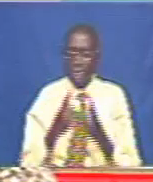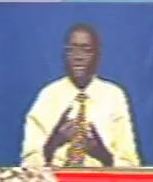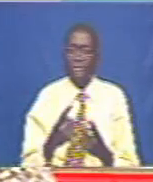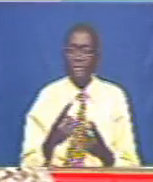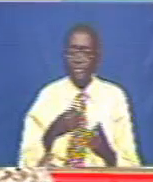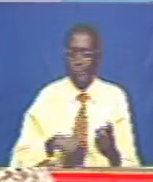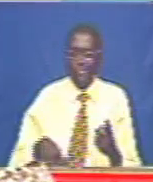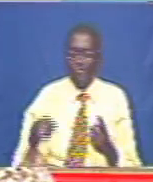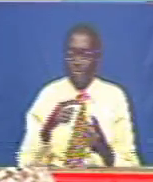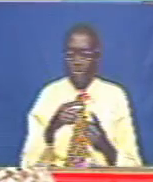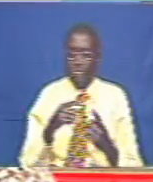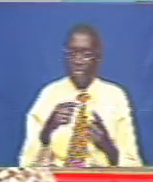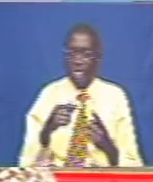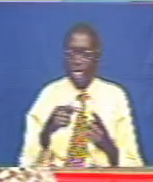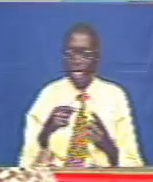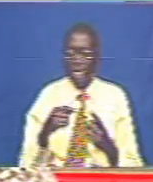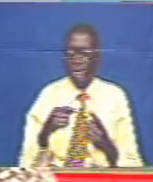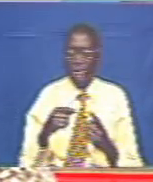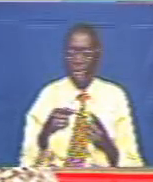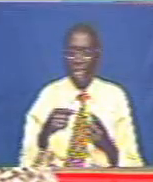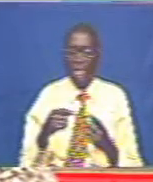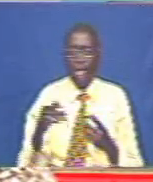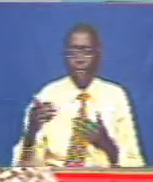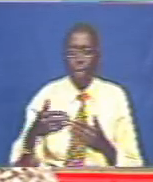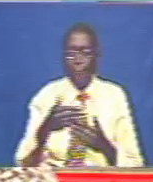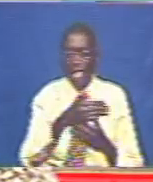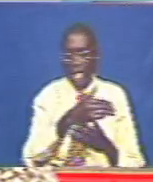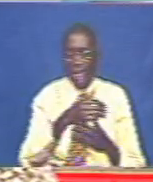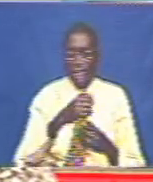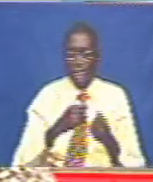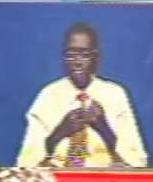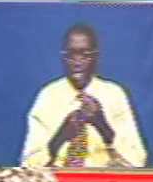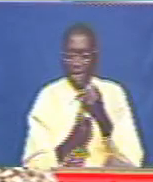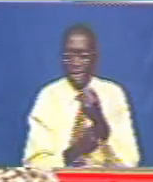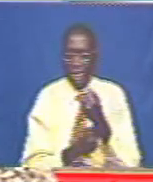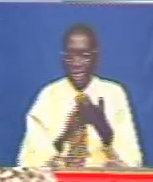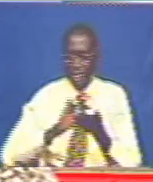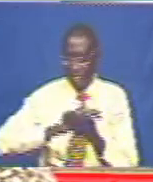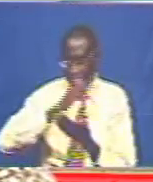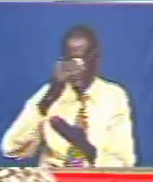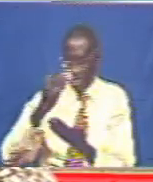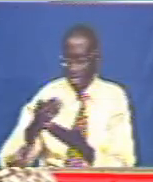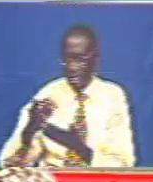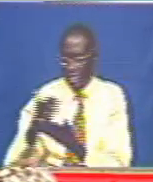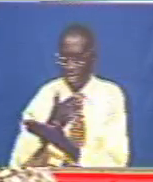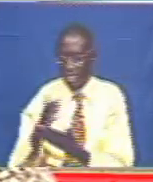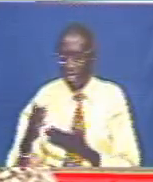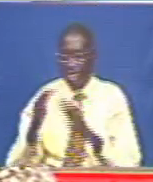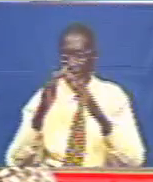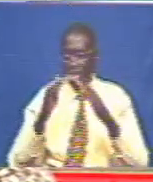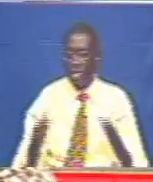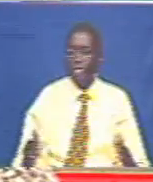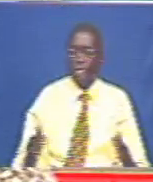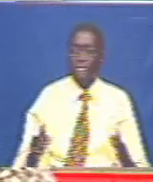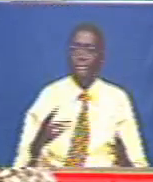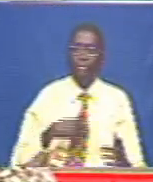are equal to the task of mobilizing the funding for this for the sector in terms of the housing. We